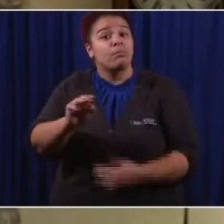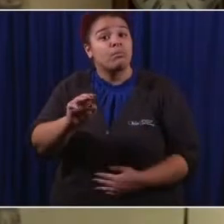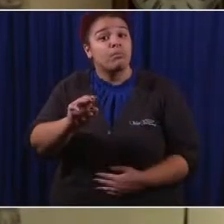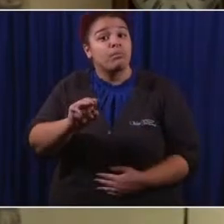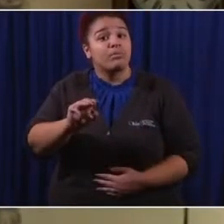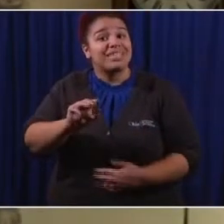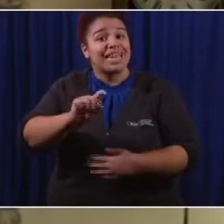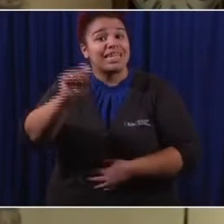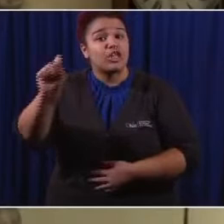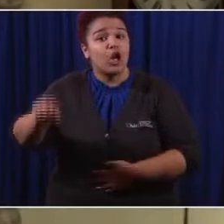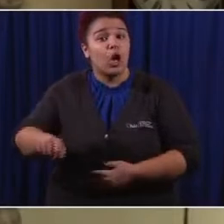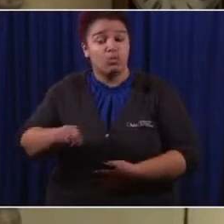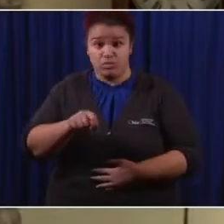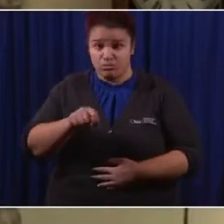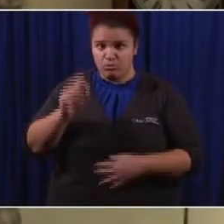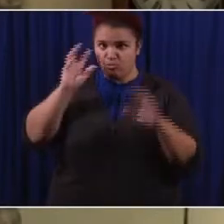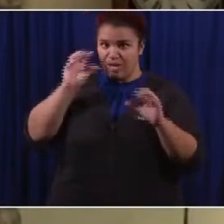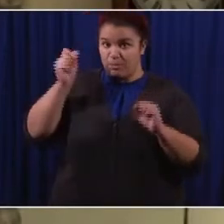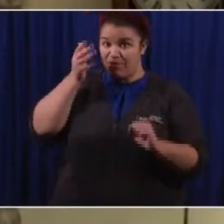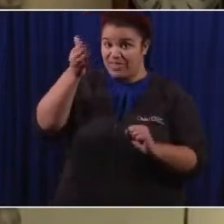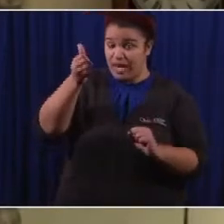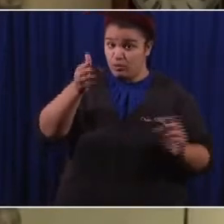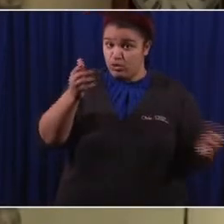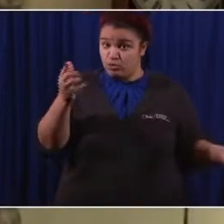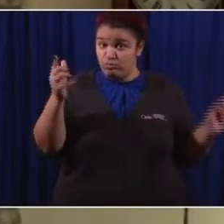Yeah, he may be another location in Ohio.